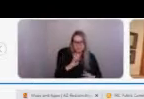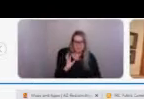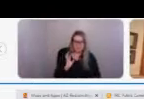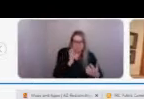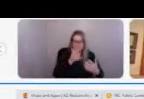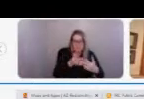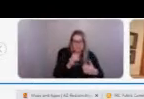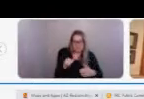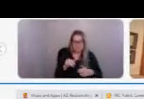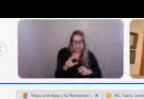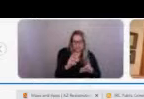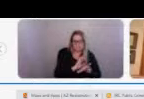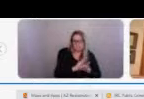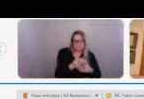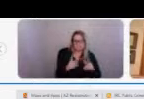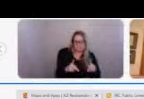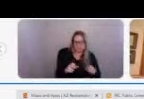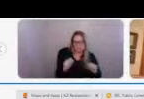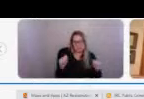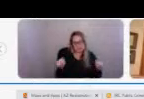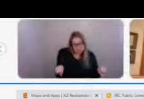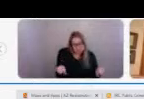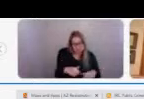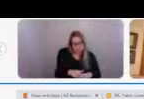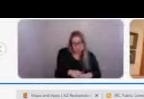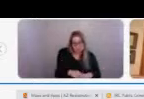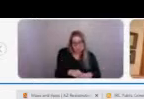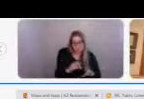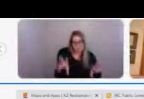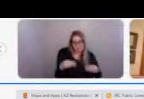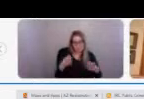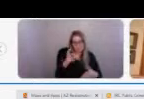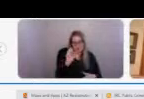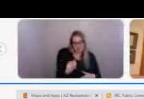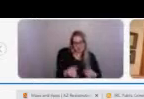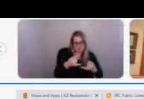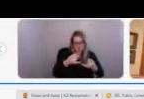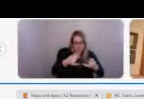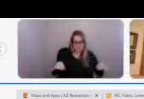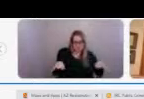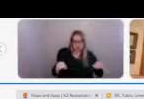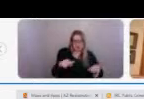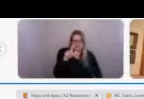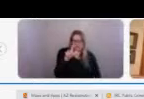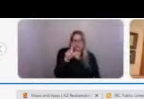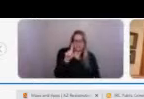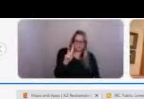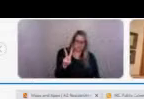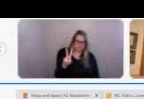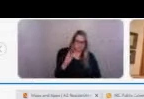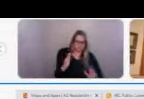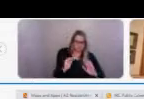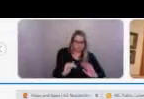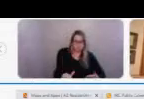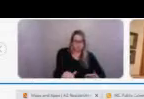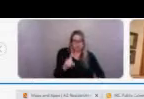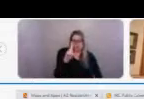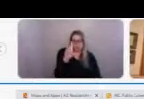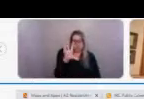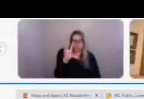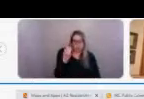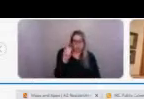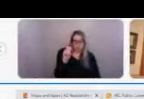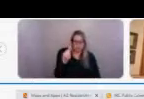population shift you could give the southern boundary of ld3 that falls below the 101